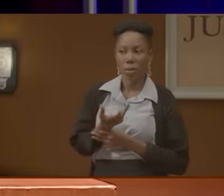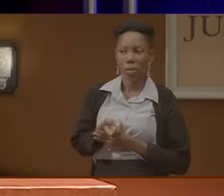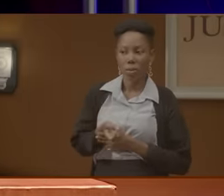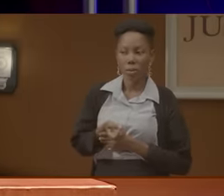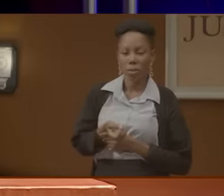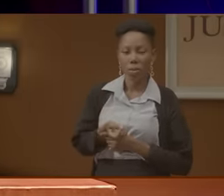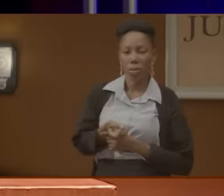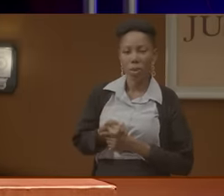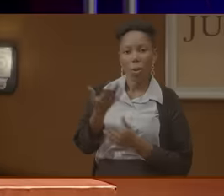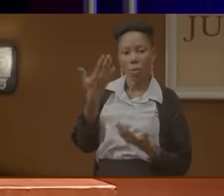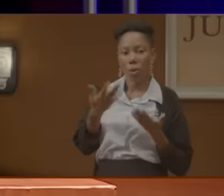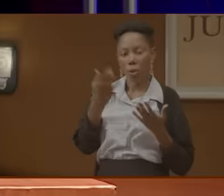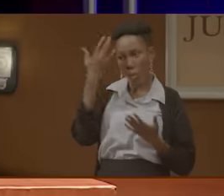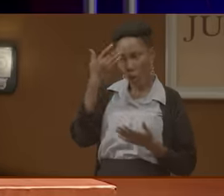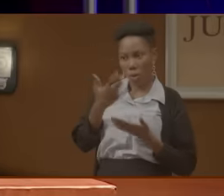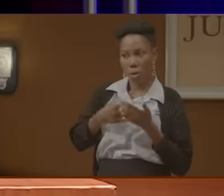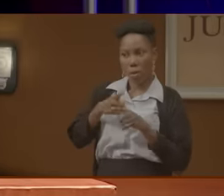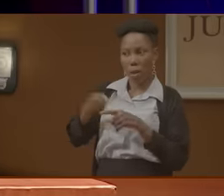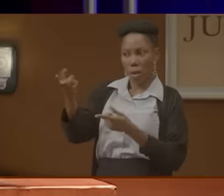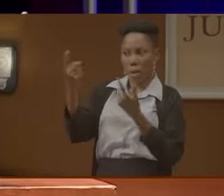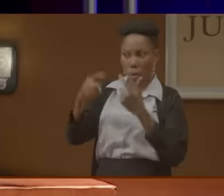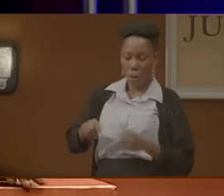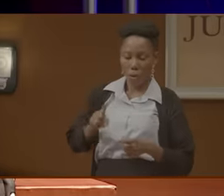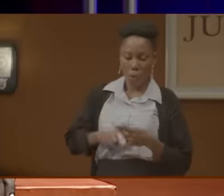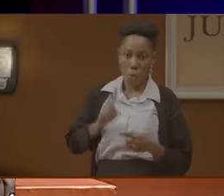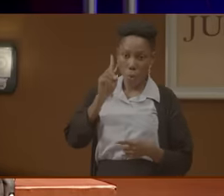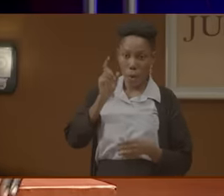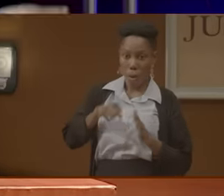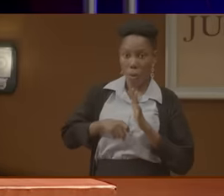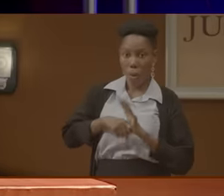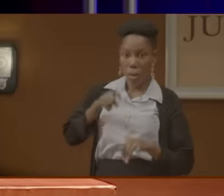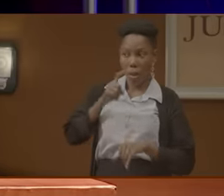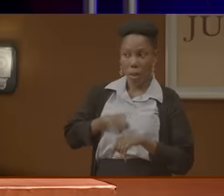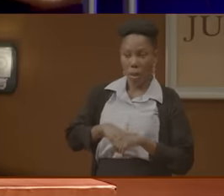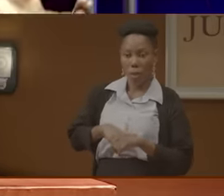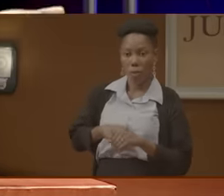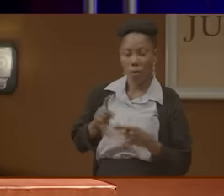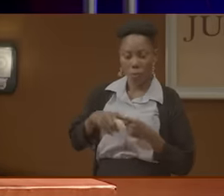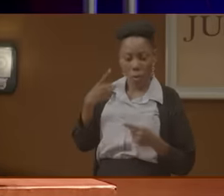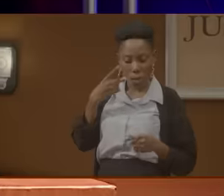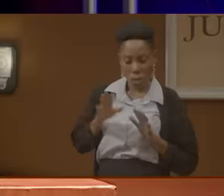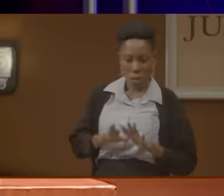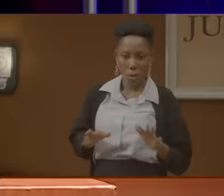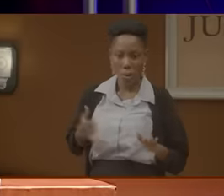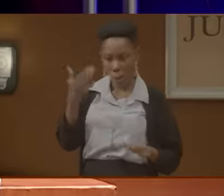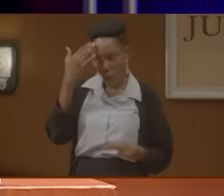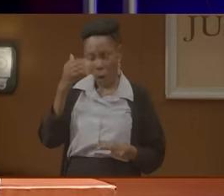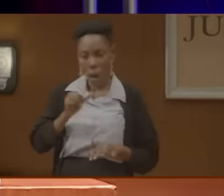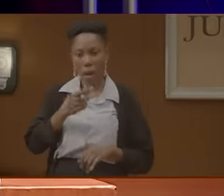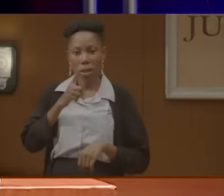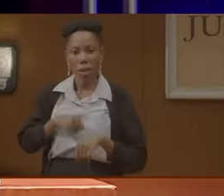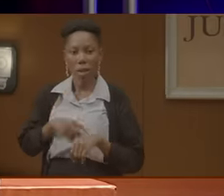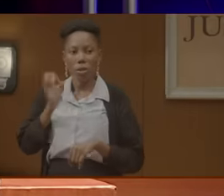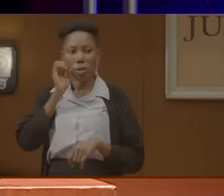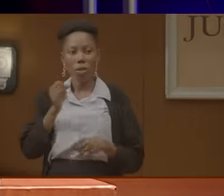to time. This, because I only come once in a week to come and see them. Because the reason I show you this mark, why she can't drop the children for me for